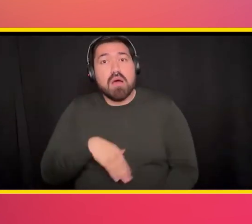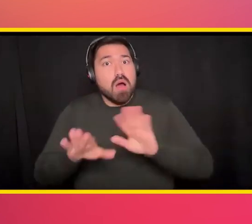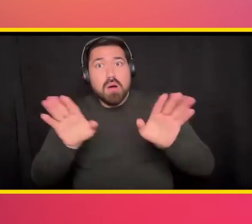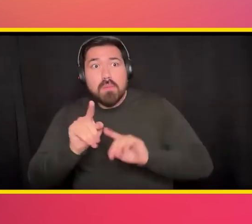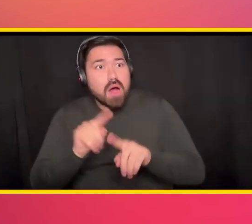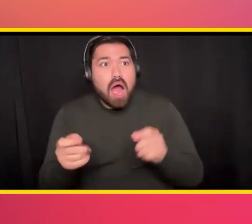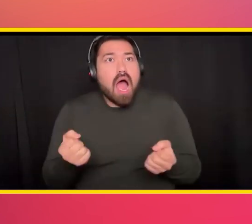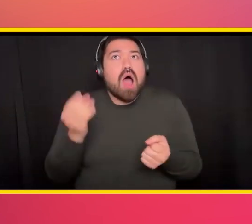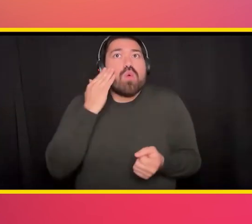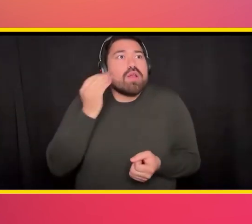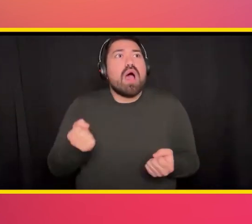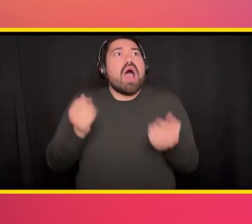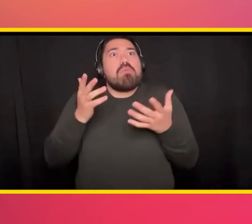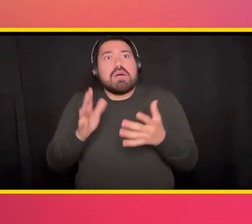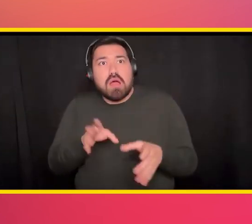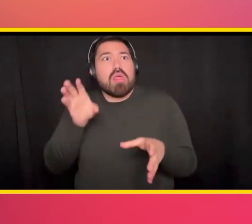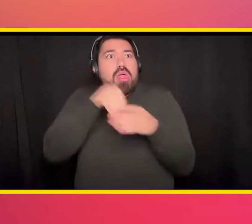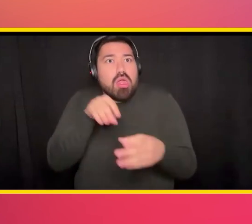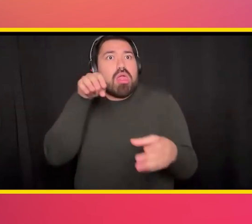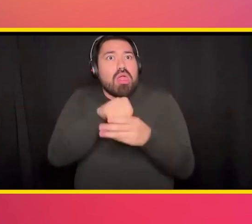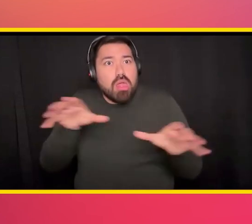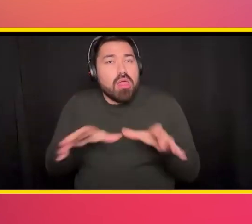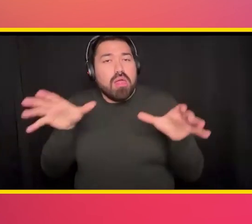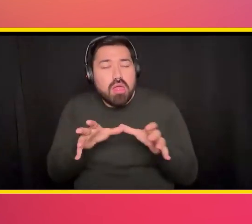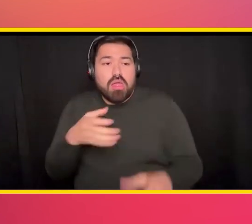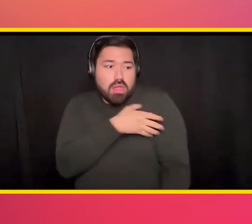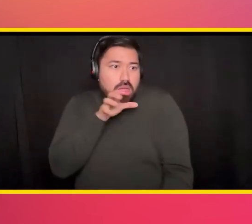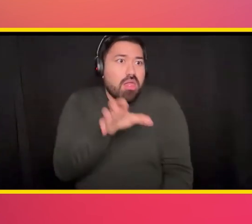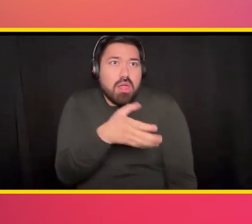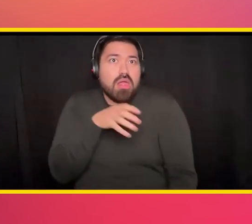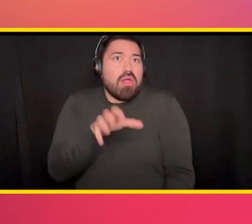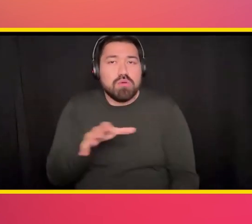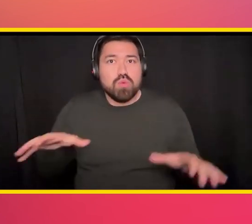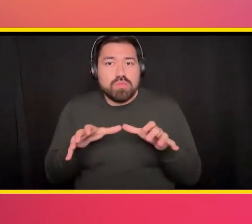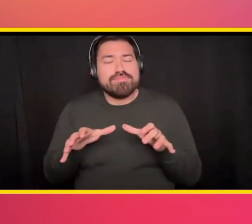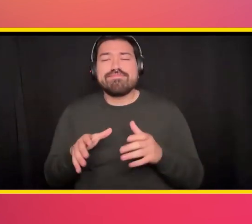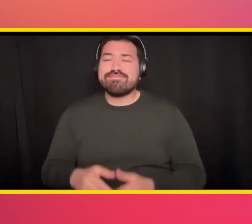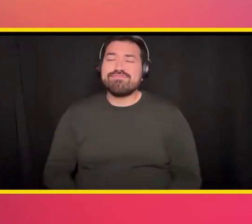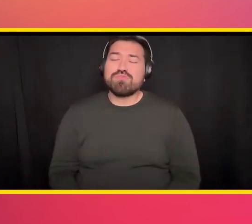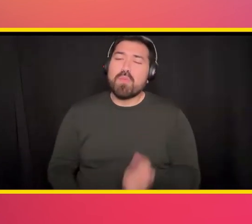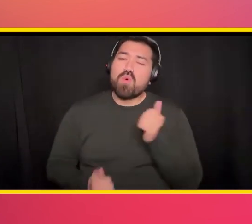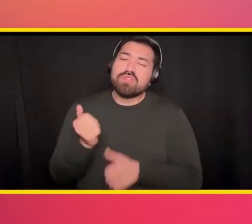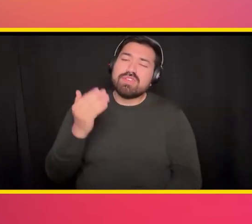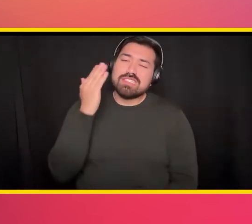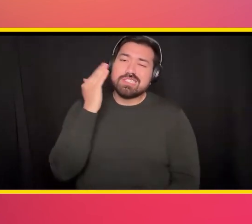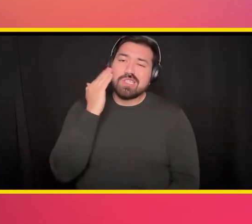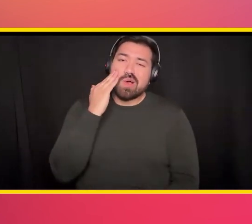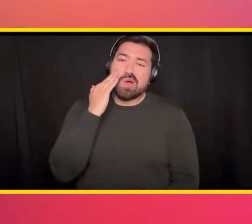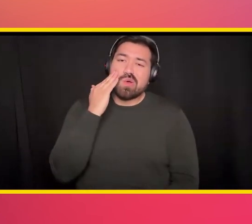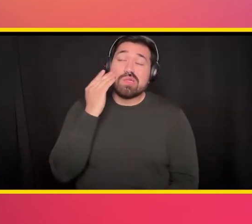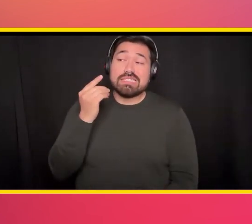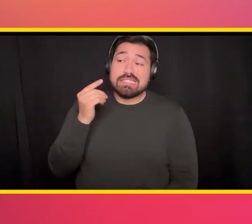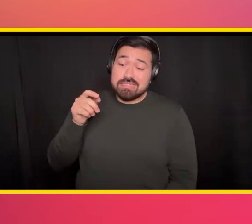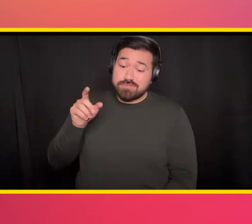my enough before I passed it on? I honestly, I think most of us know. Most of us know, like, did I do my